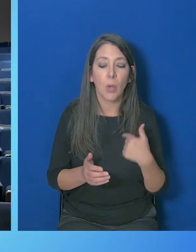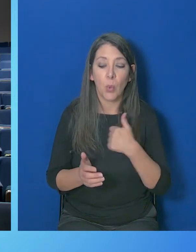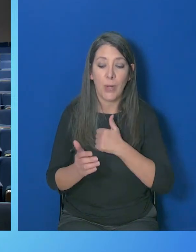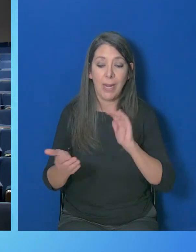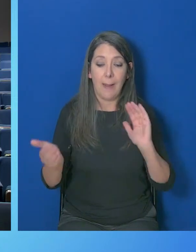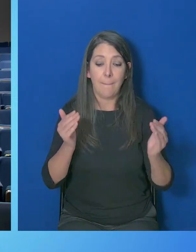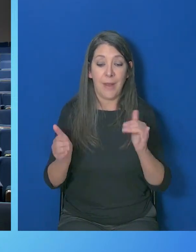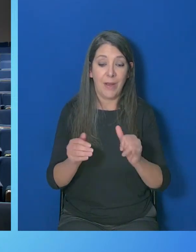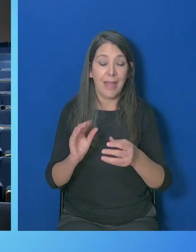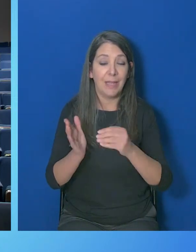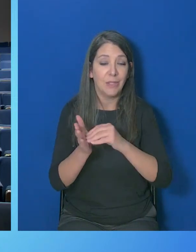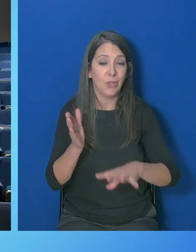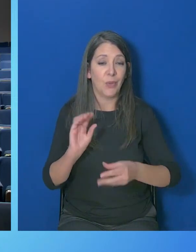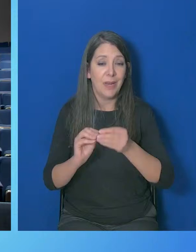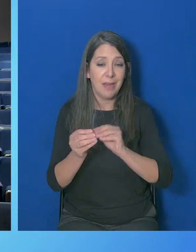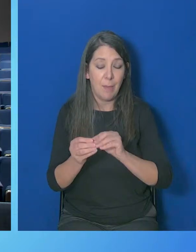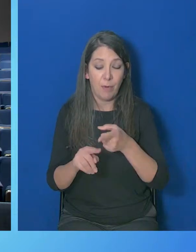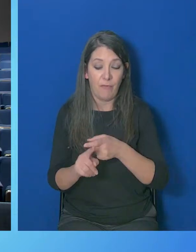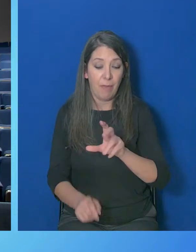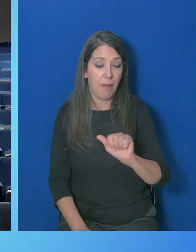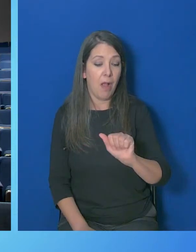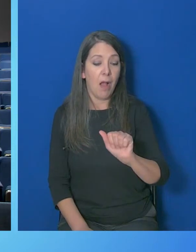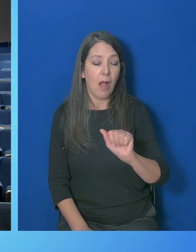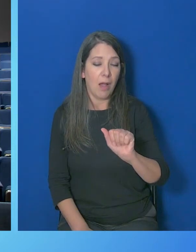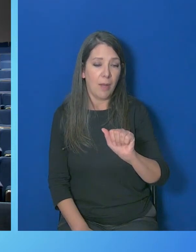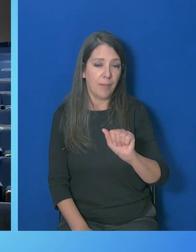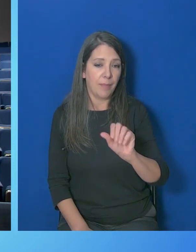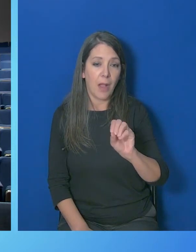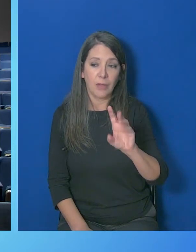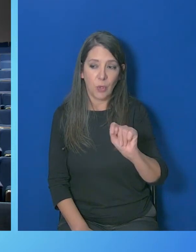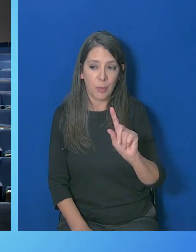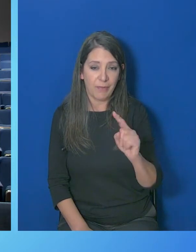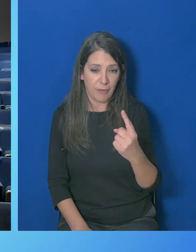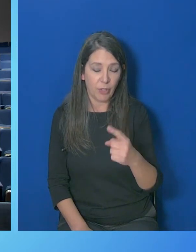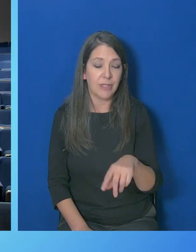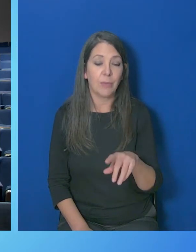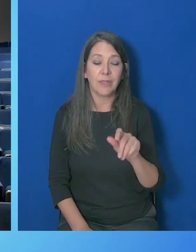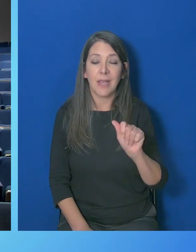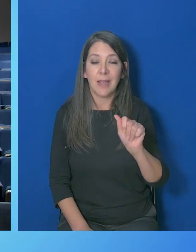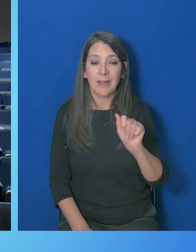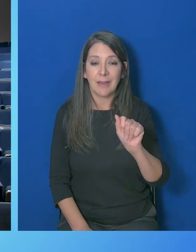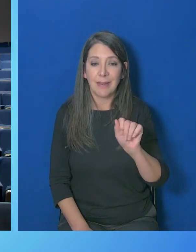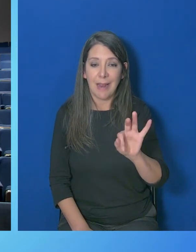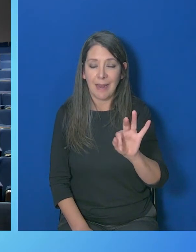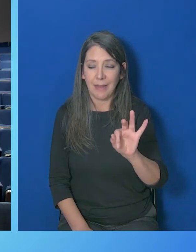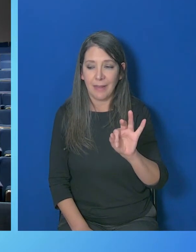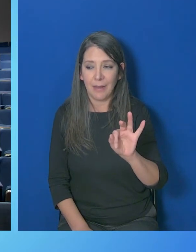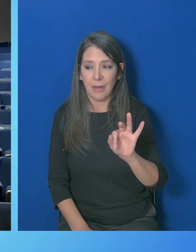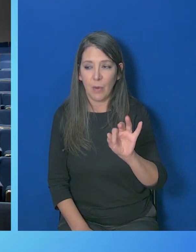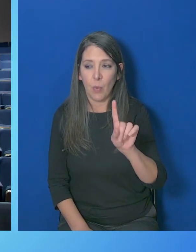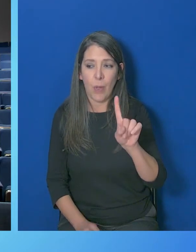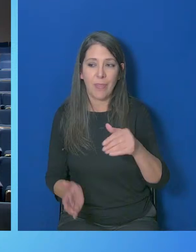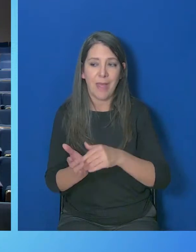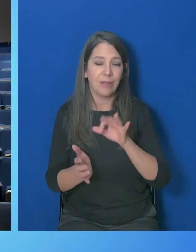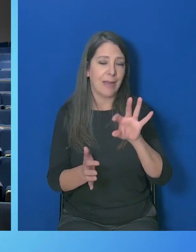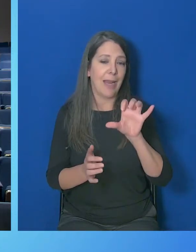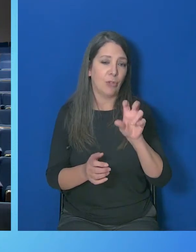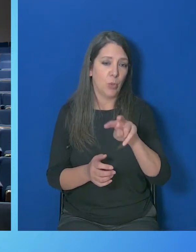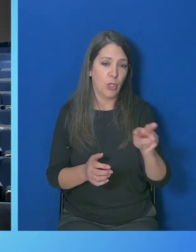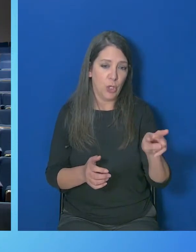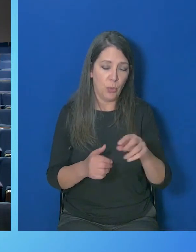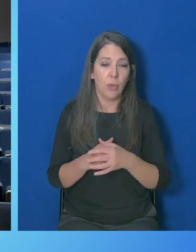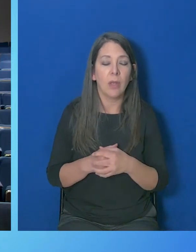the student count as of October 1st, 2024, there were 1,922, which shows an increase of 29